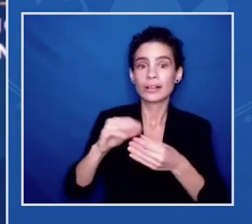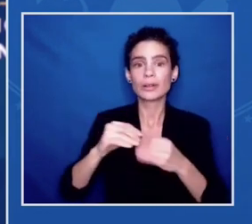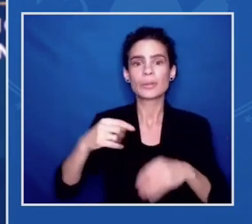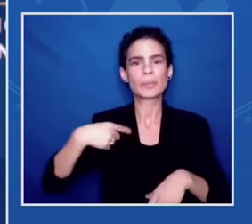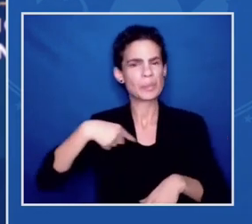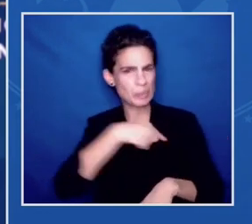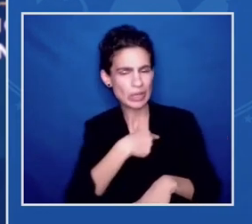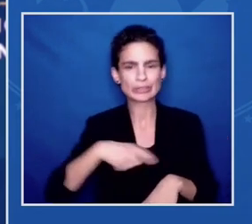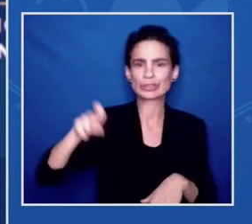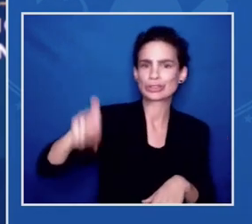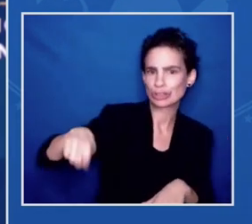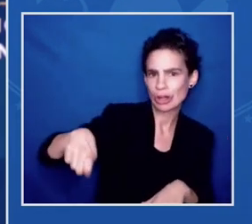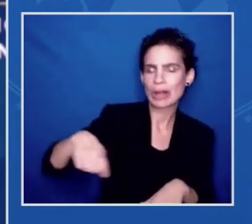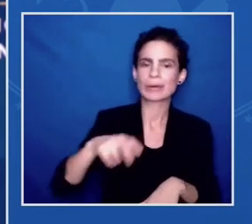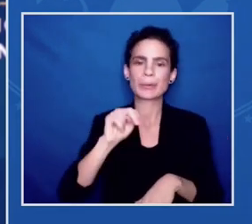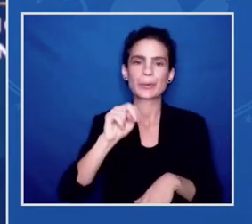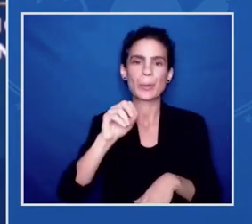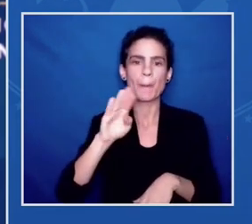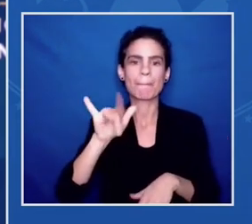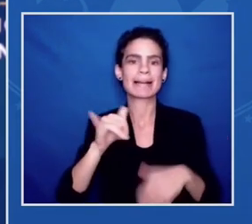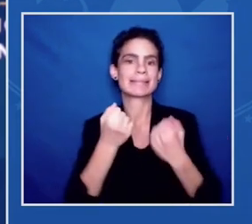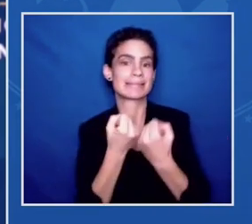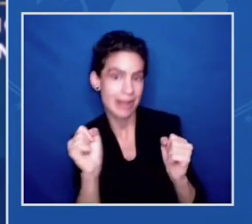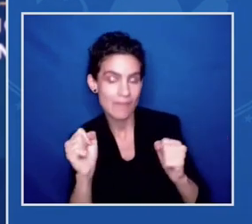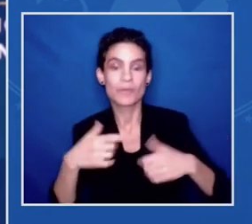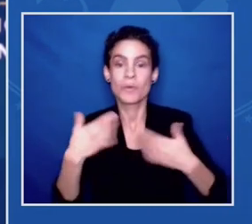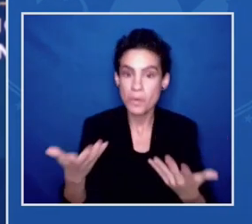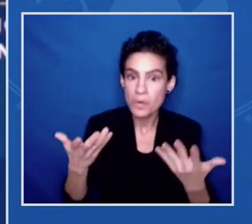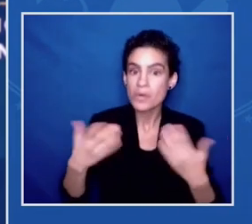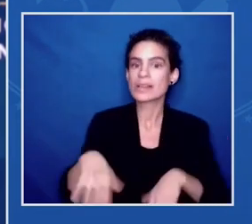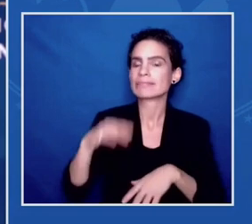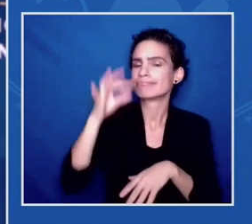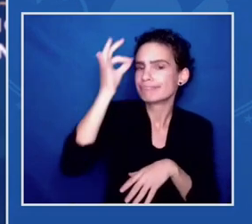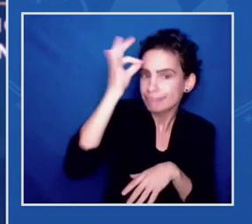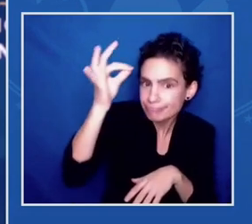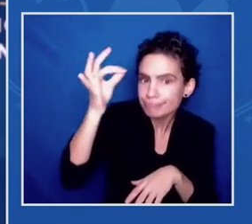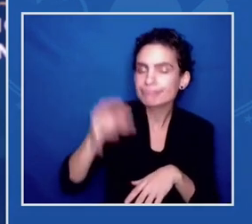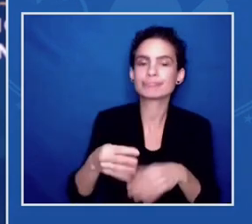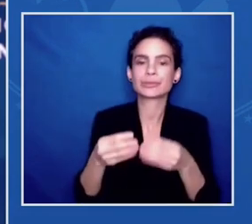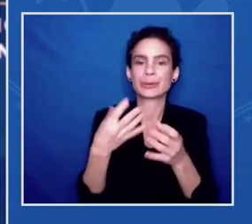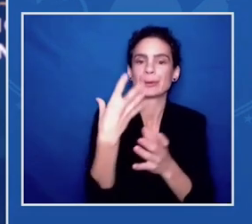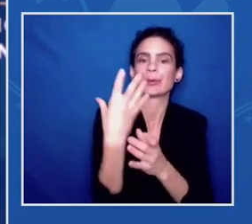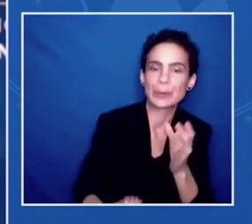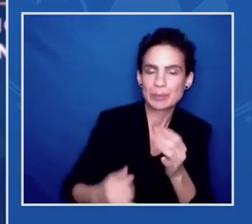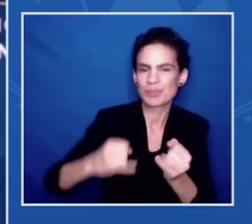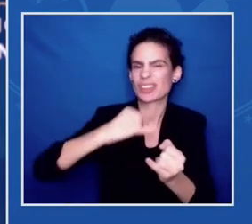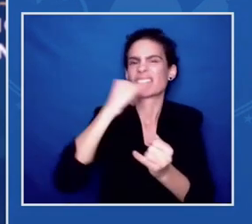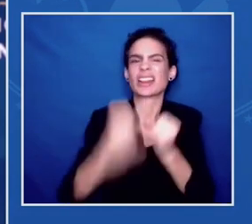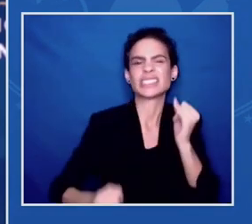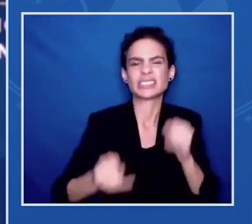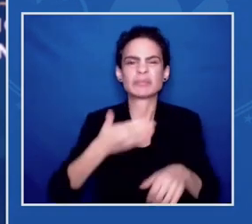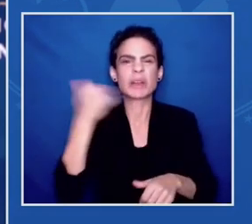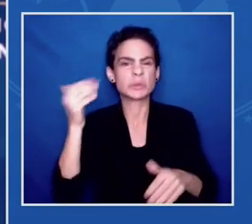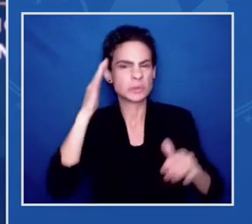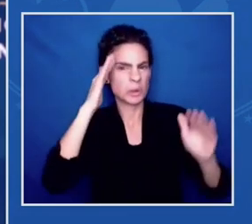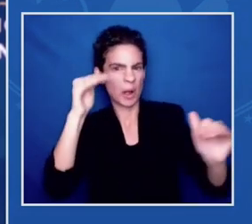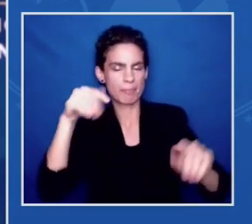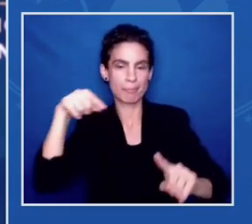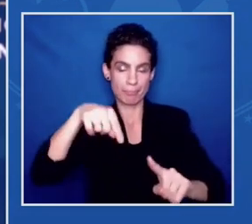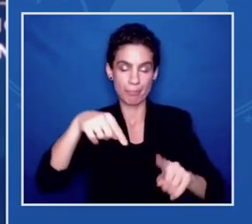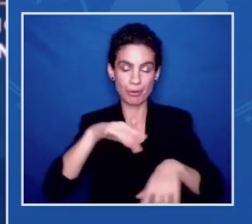He said, "We shall nobly save or merely lose the last best hope